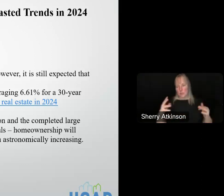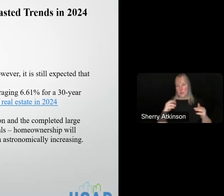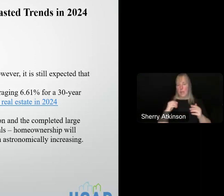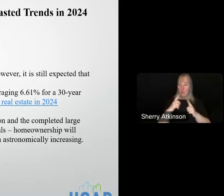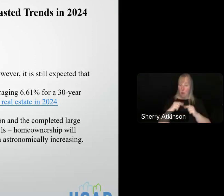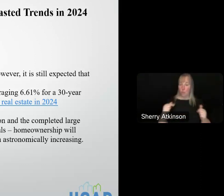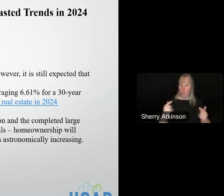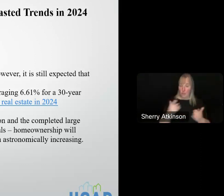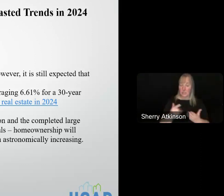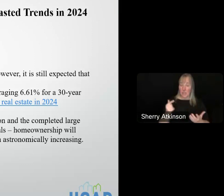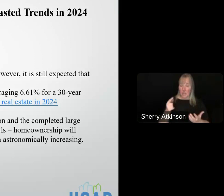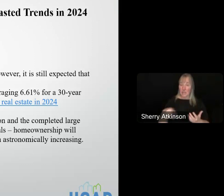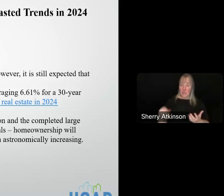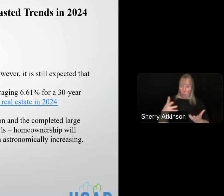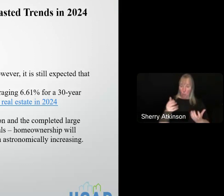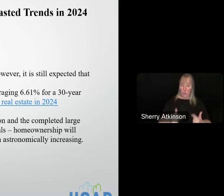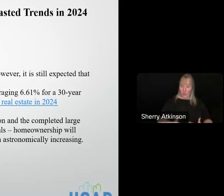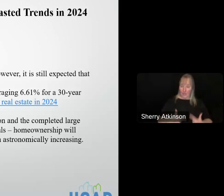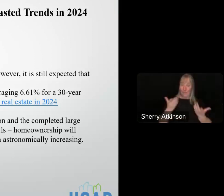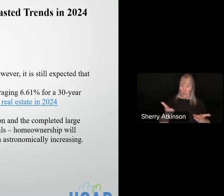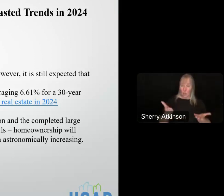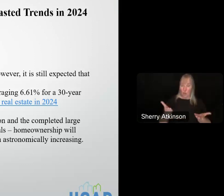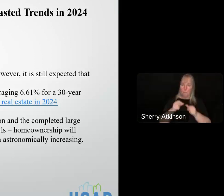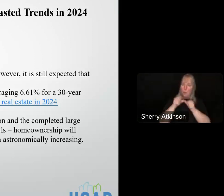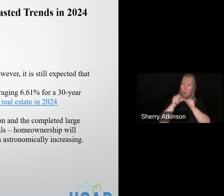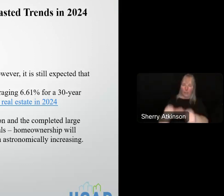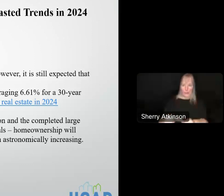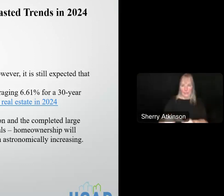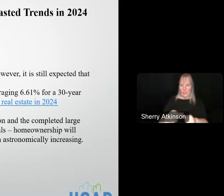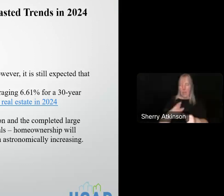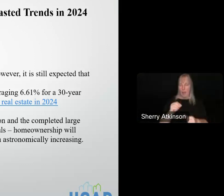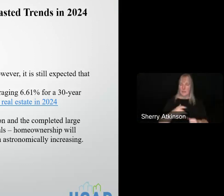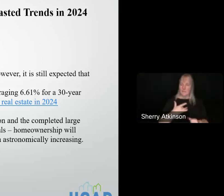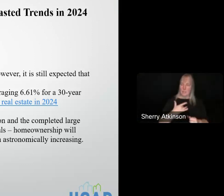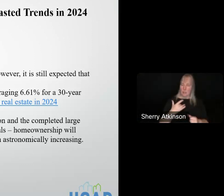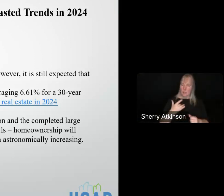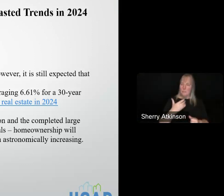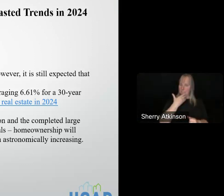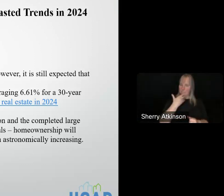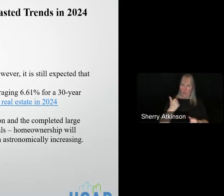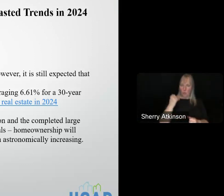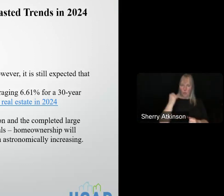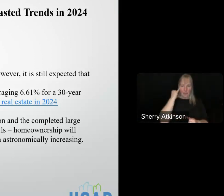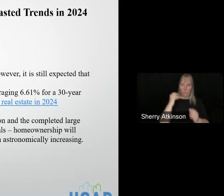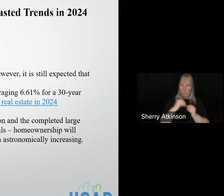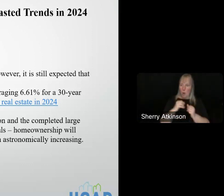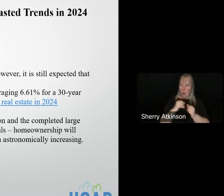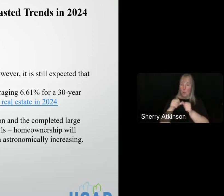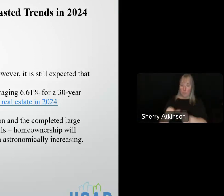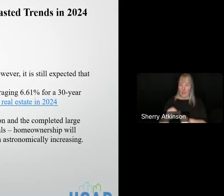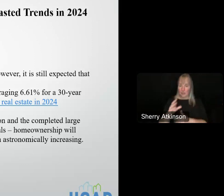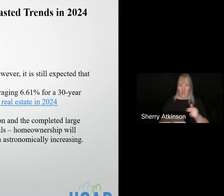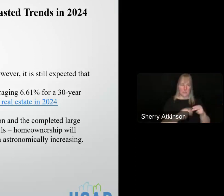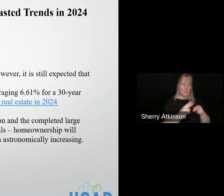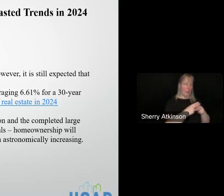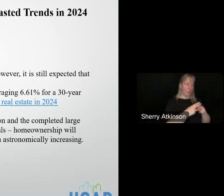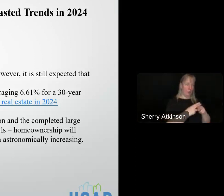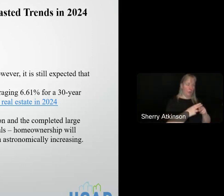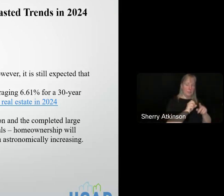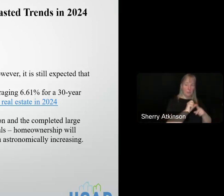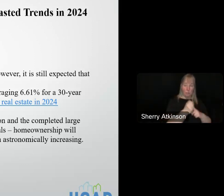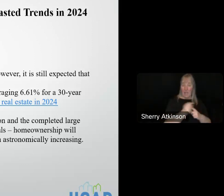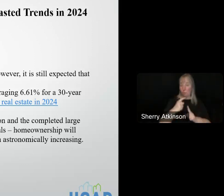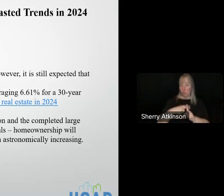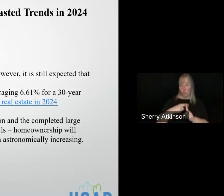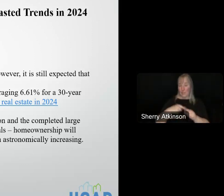that. They want to live here permanently, and they feel better in a more permanent situation than a temporary situation. And rents here are